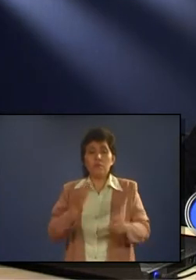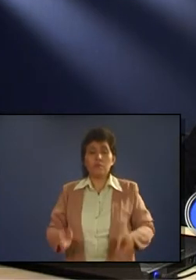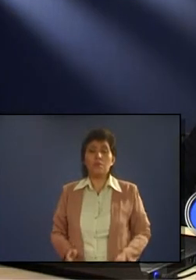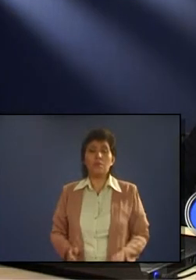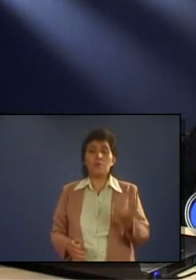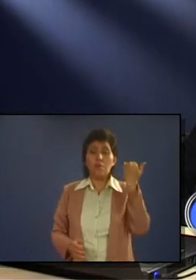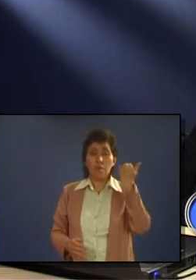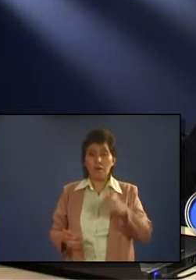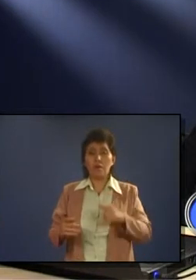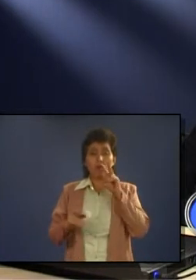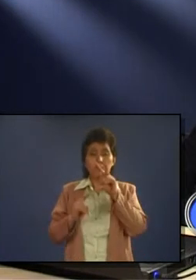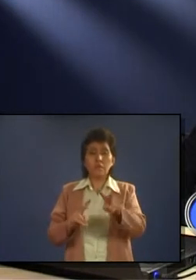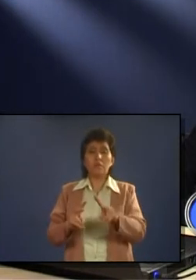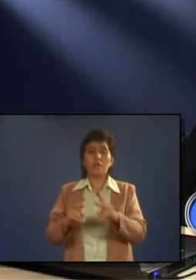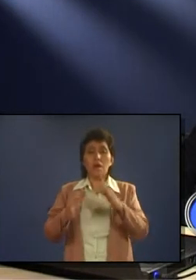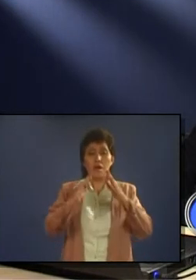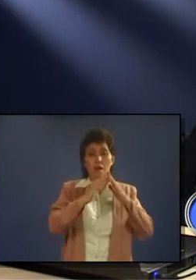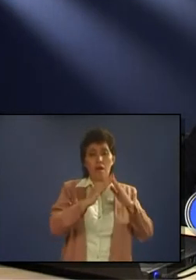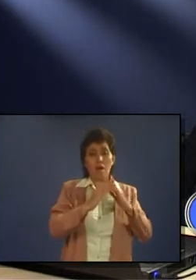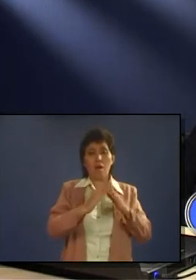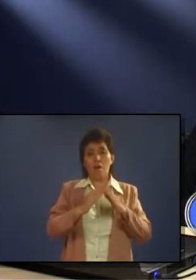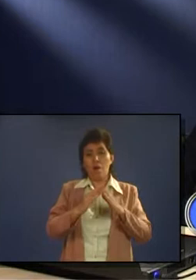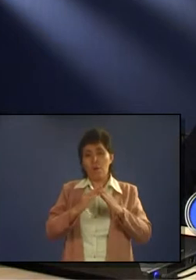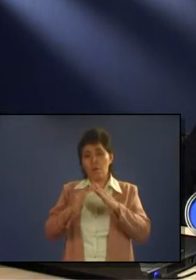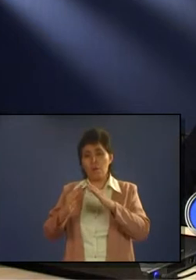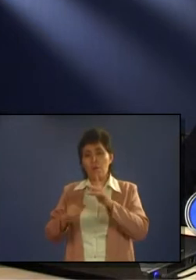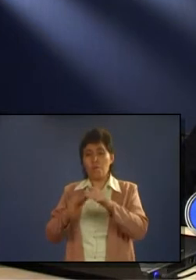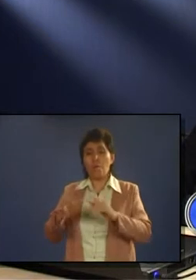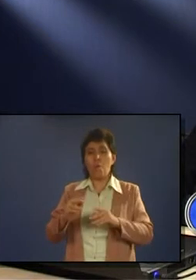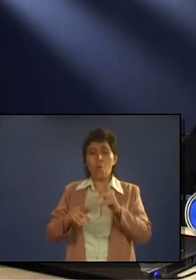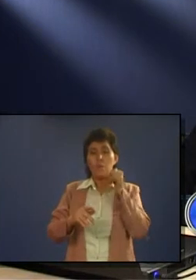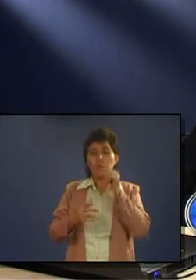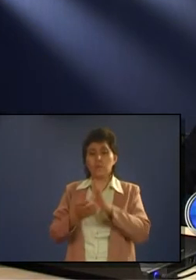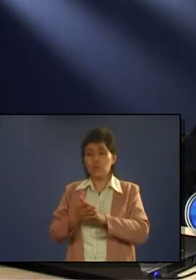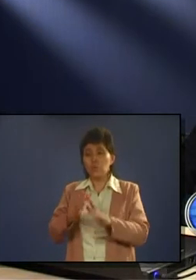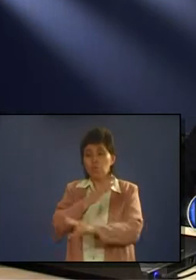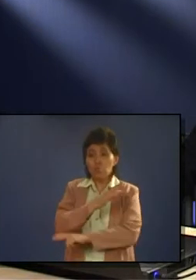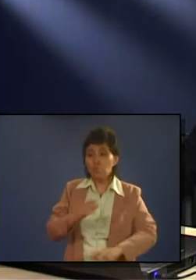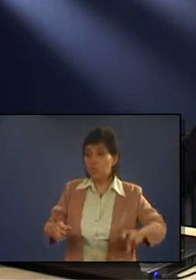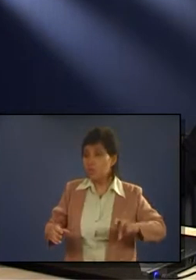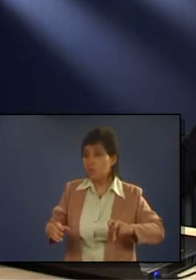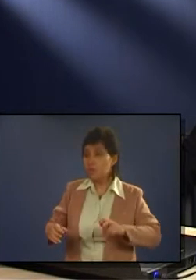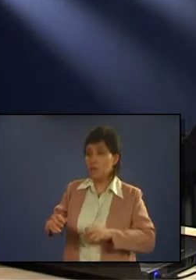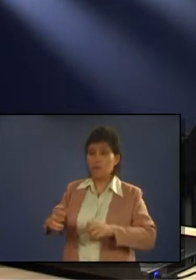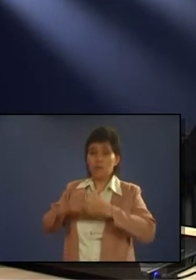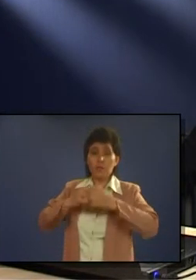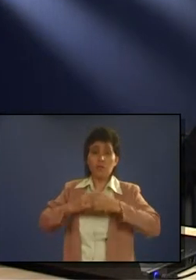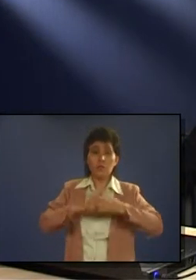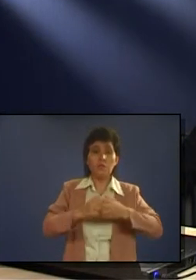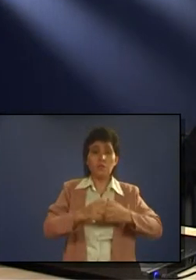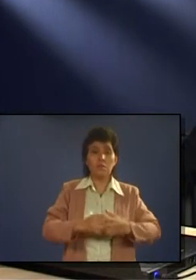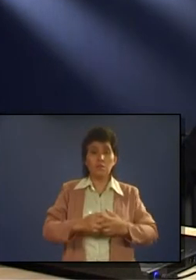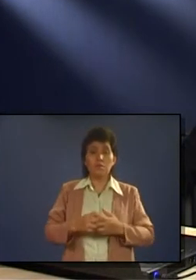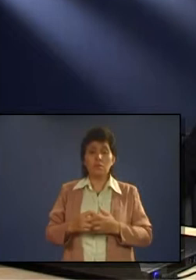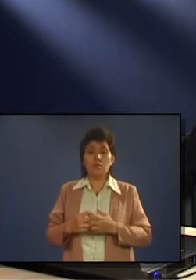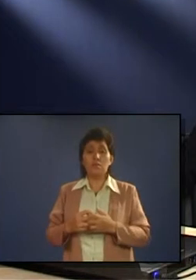criminal records. What you see is maybe housewives stealing other people's washing machine, or just